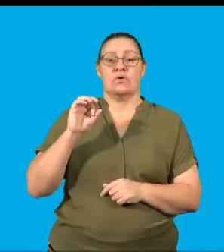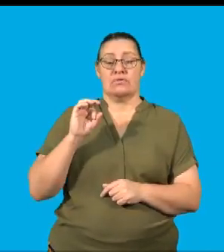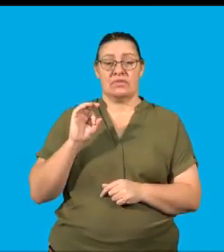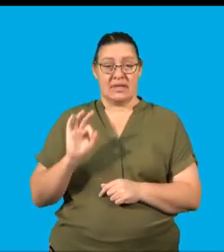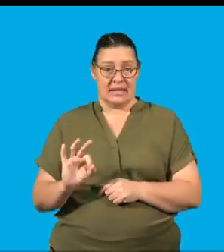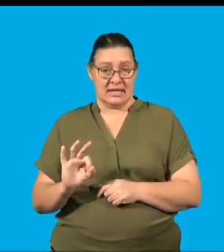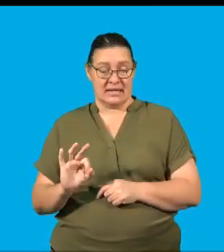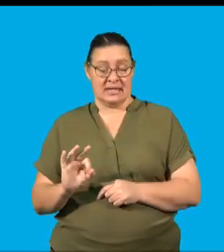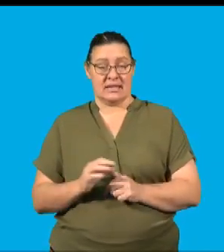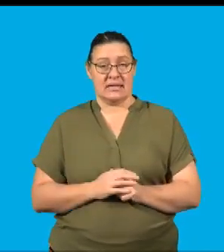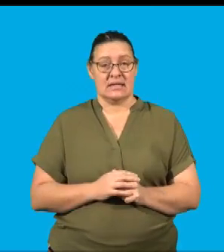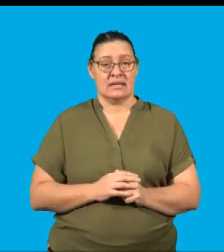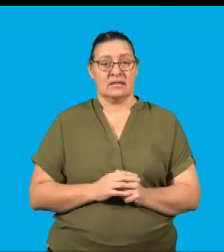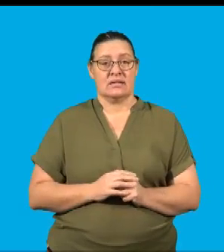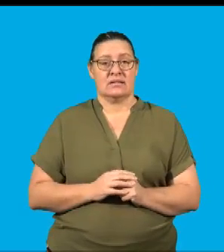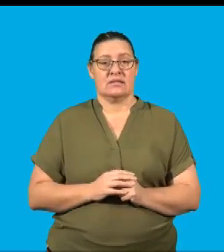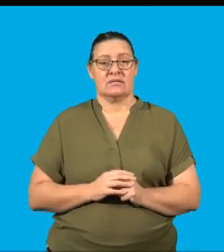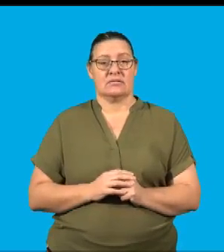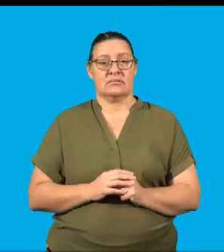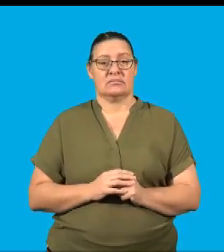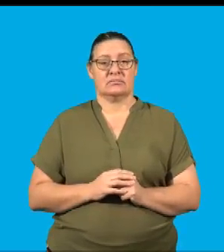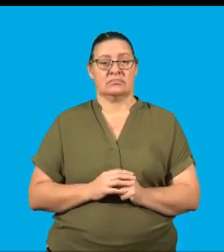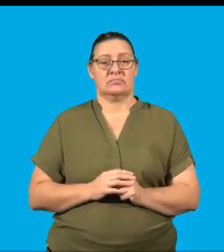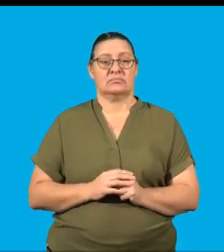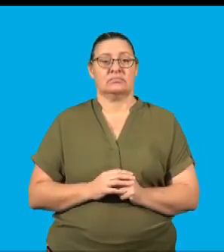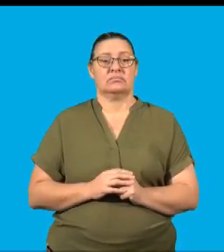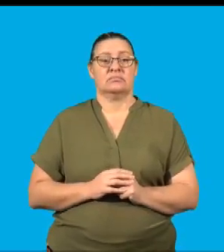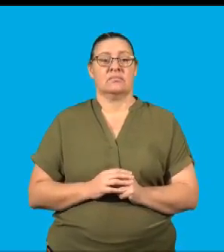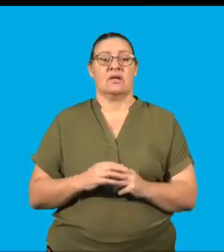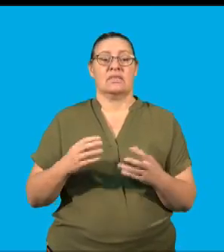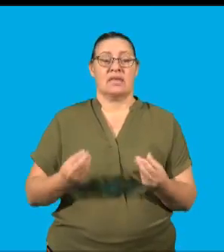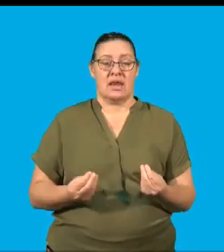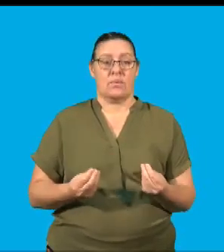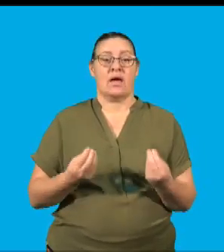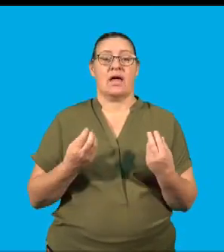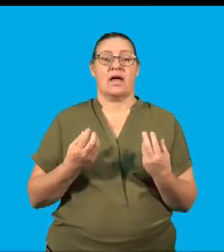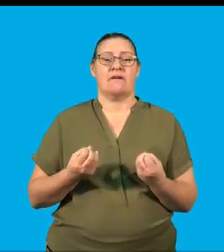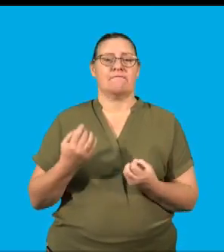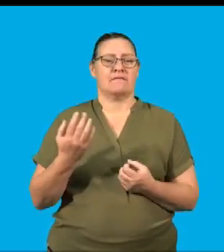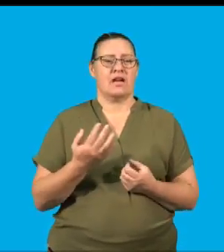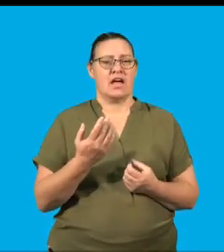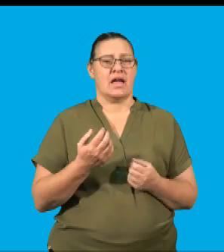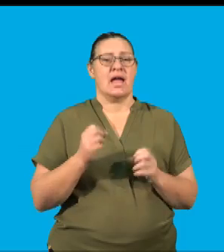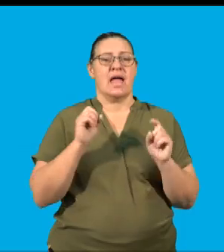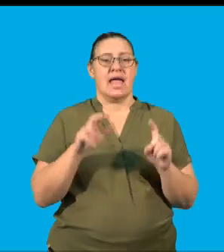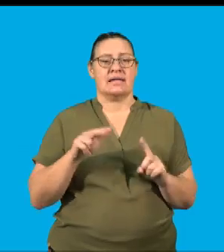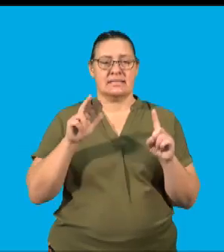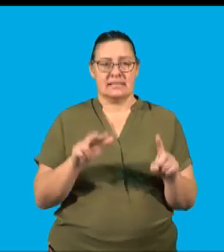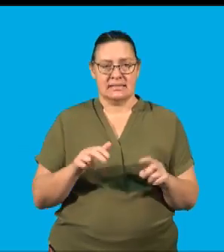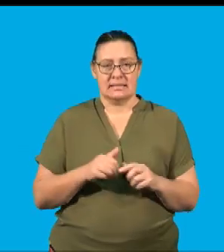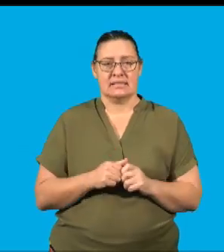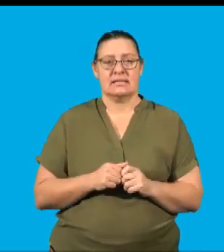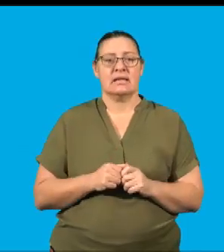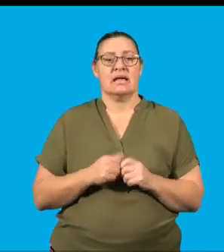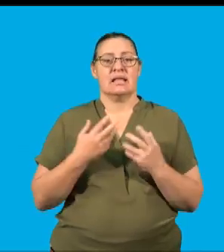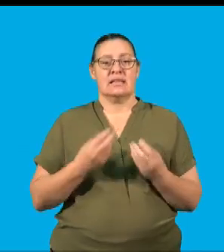yes. And then after 0, what do we have? We've got 3. After 3, we've got 18.